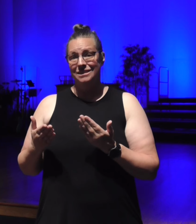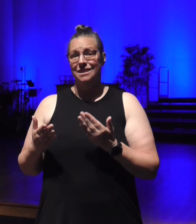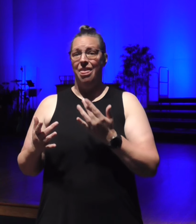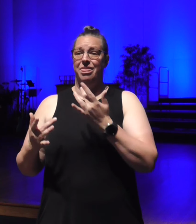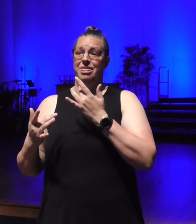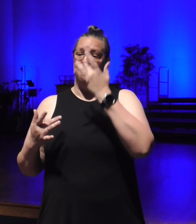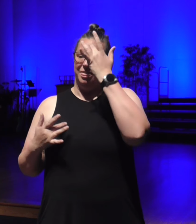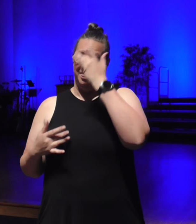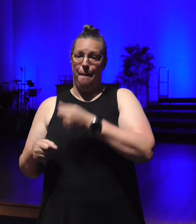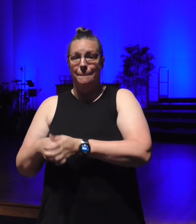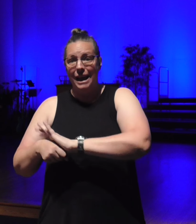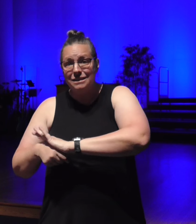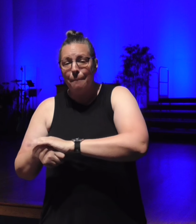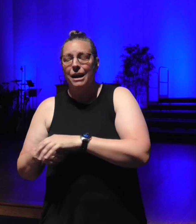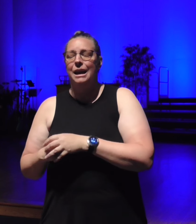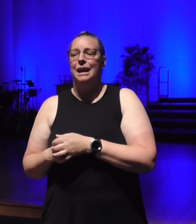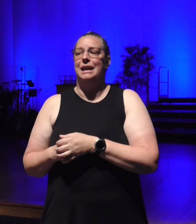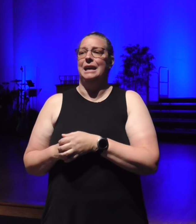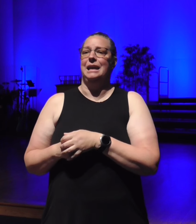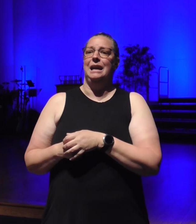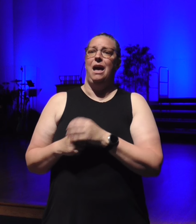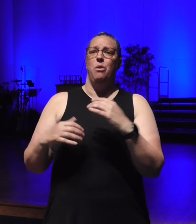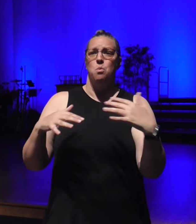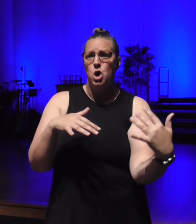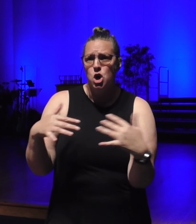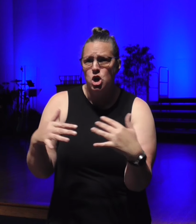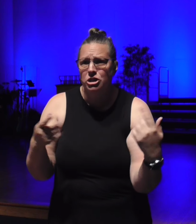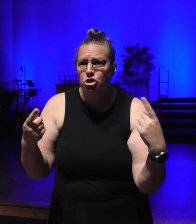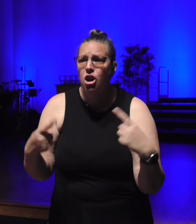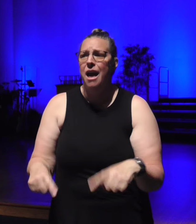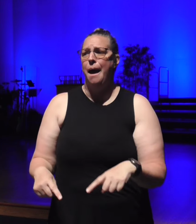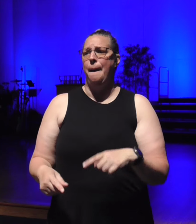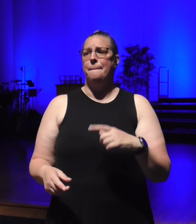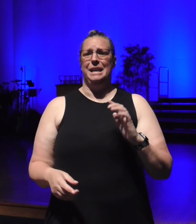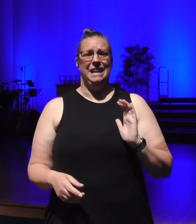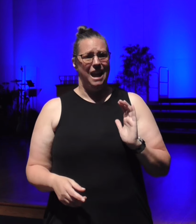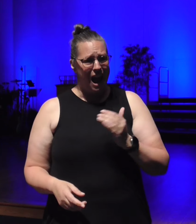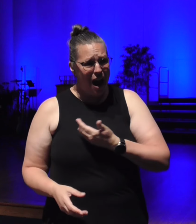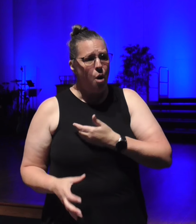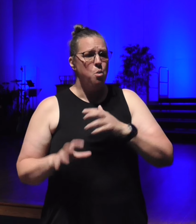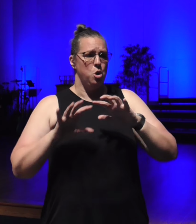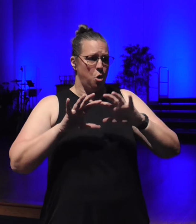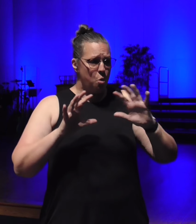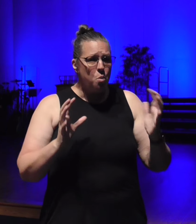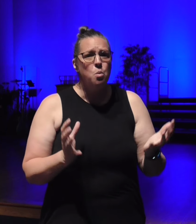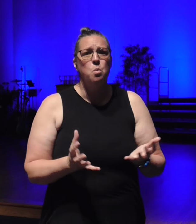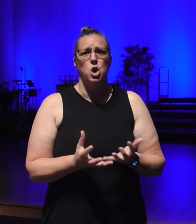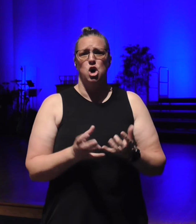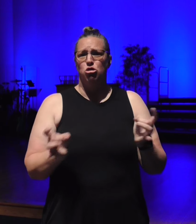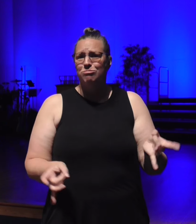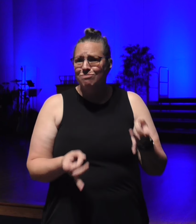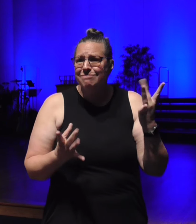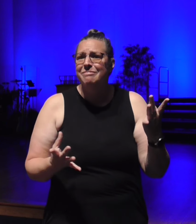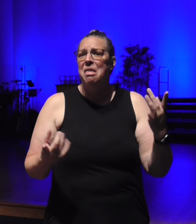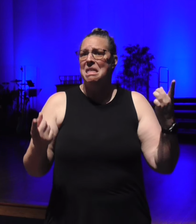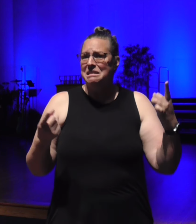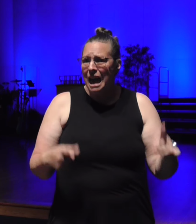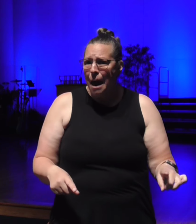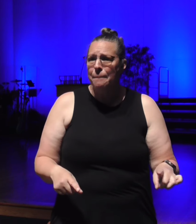wars, of desecration of our natural beloved world, of the injustice woven through every layer of our human and more than